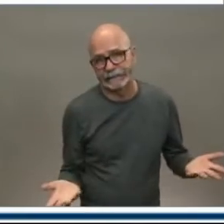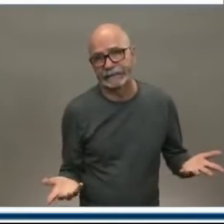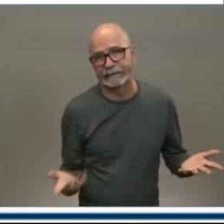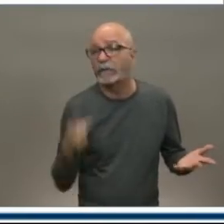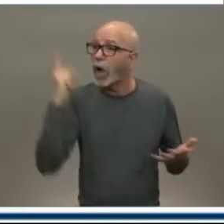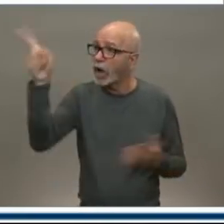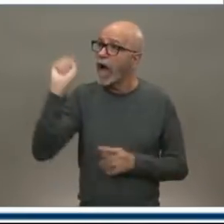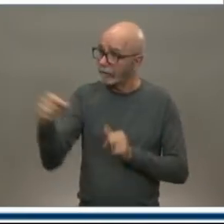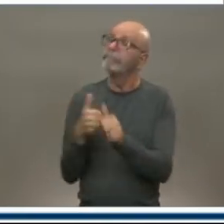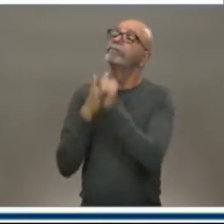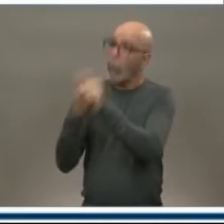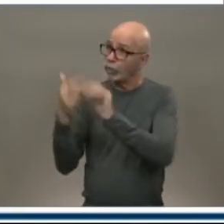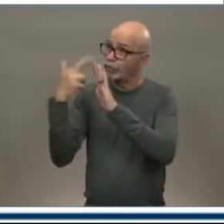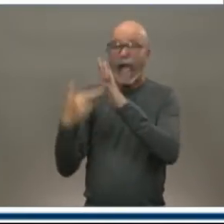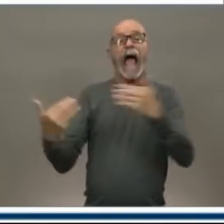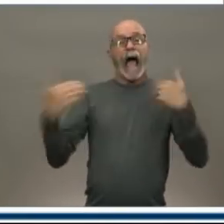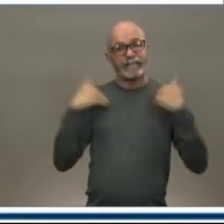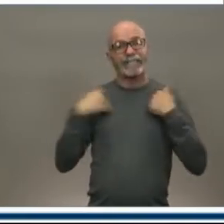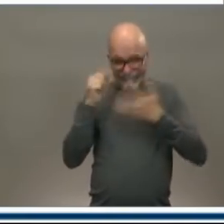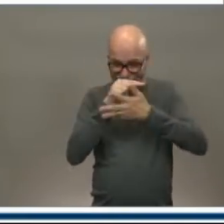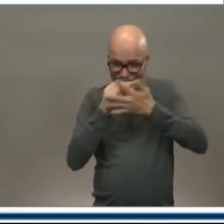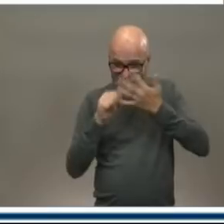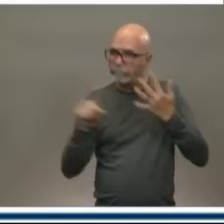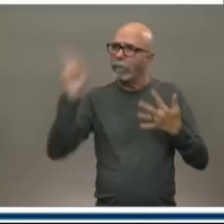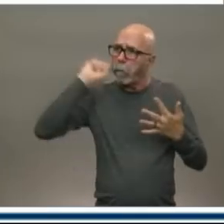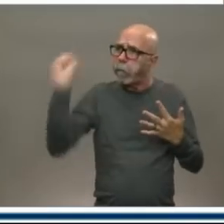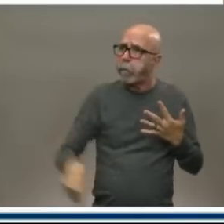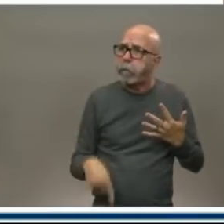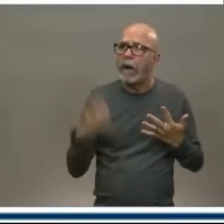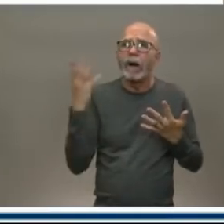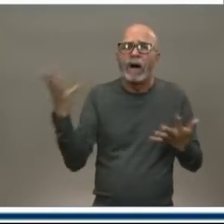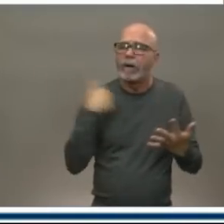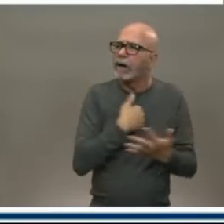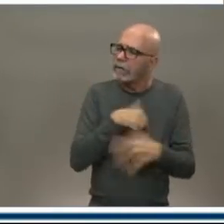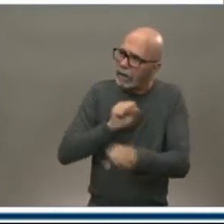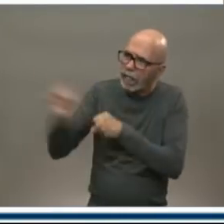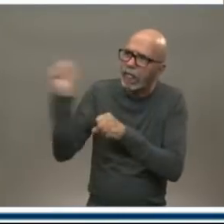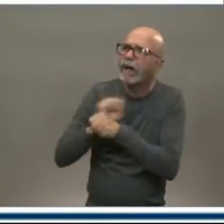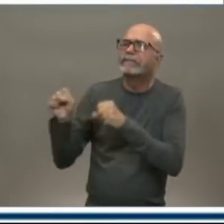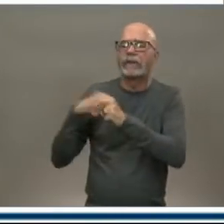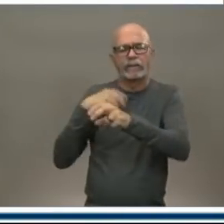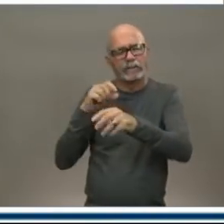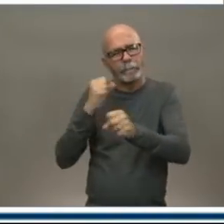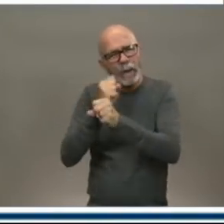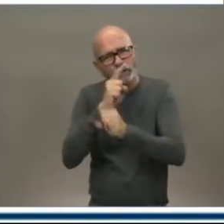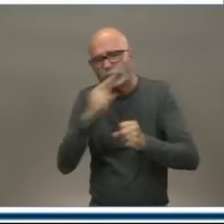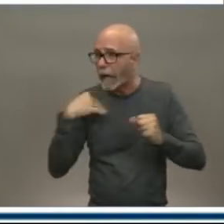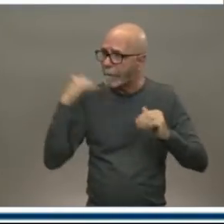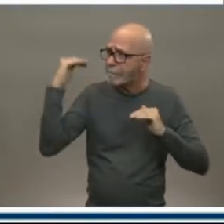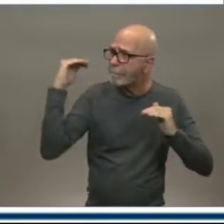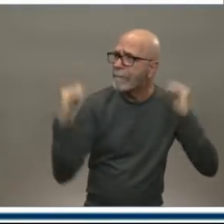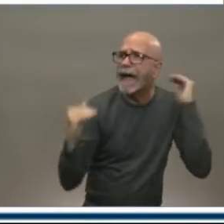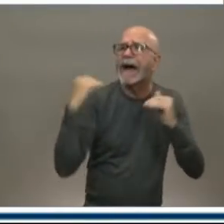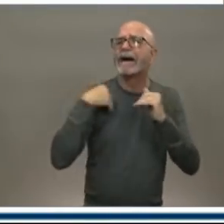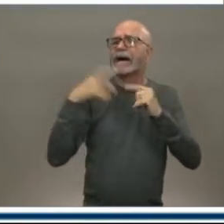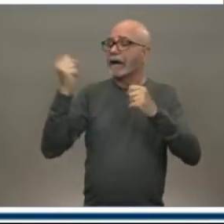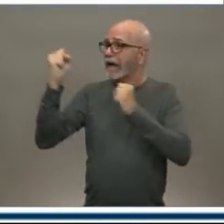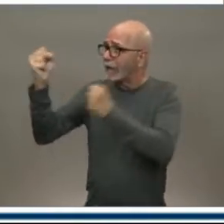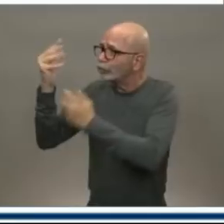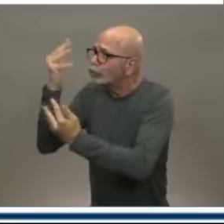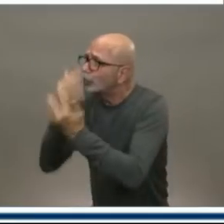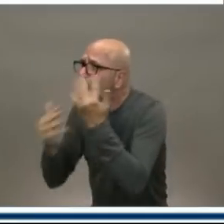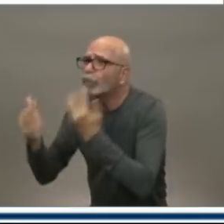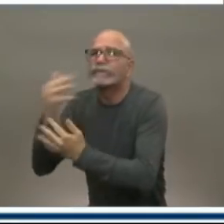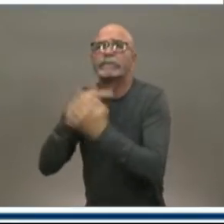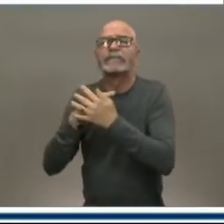reason. We're working really hard to find a balance to allow people to still have social and other kind of activities, but doing